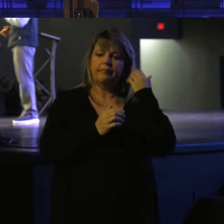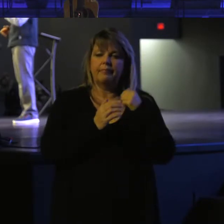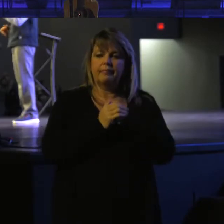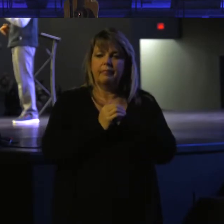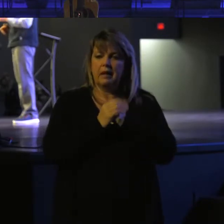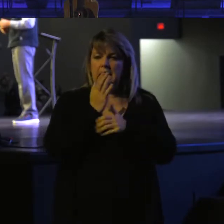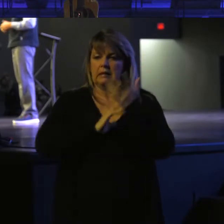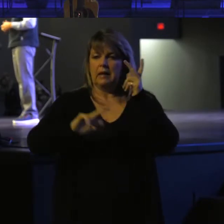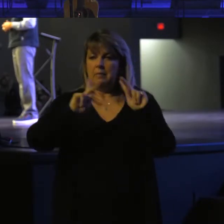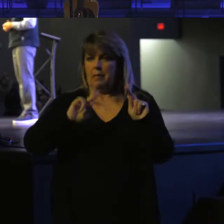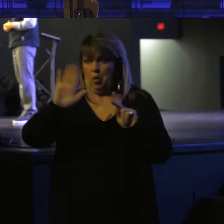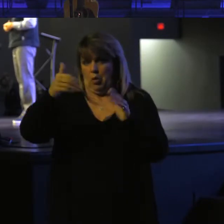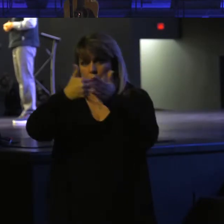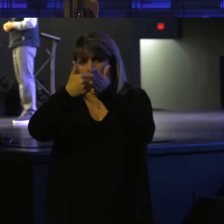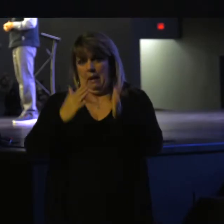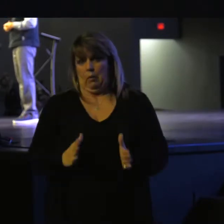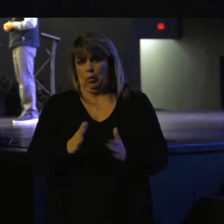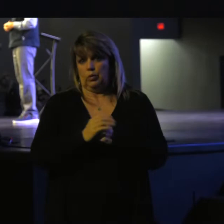Some of them are your neighbors.